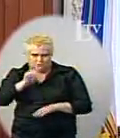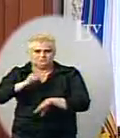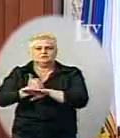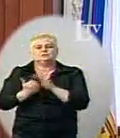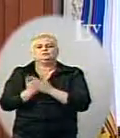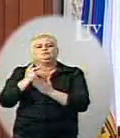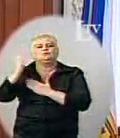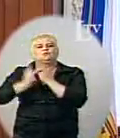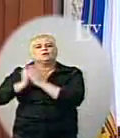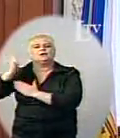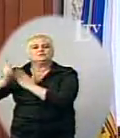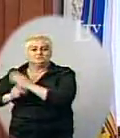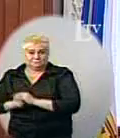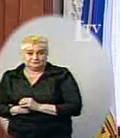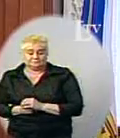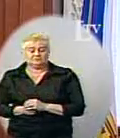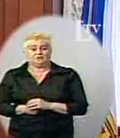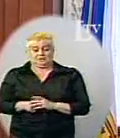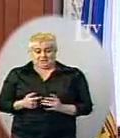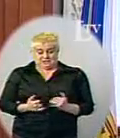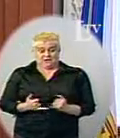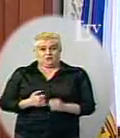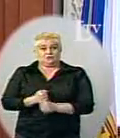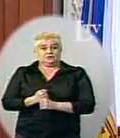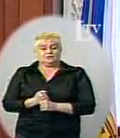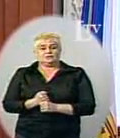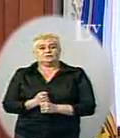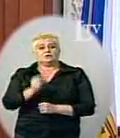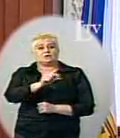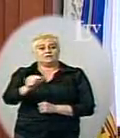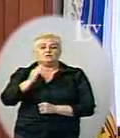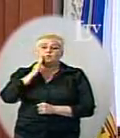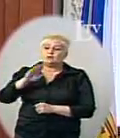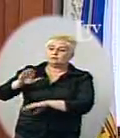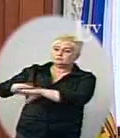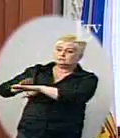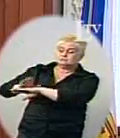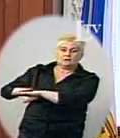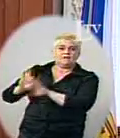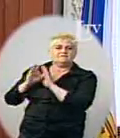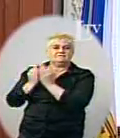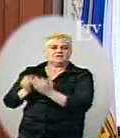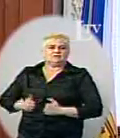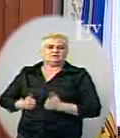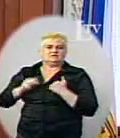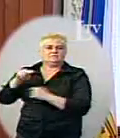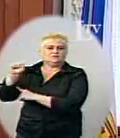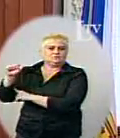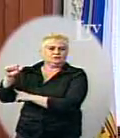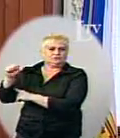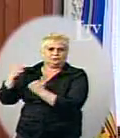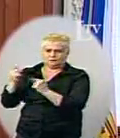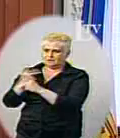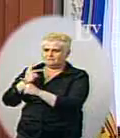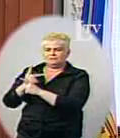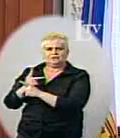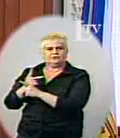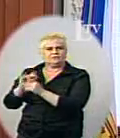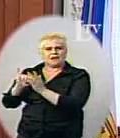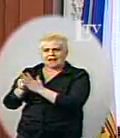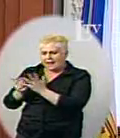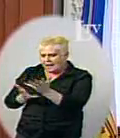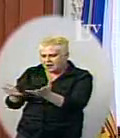This year, my government will consult with Nova Scotian families to develop an approach to